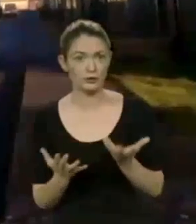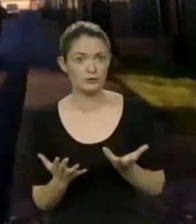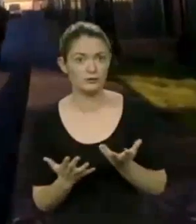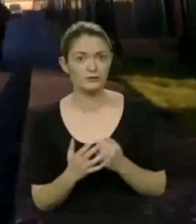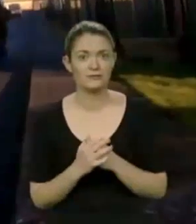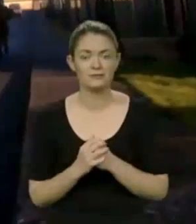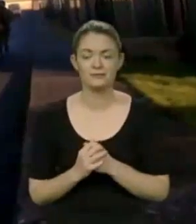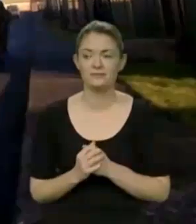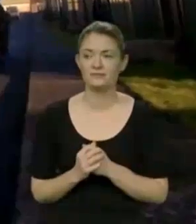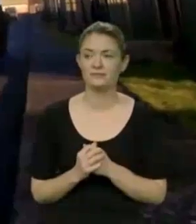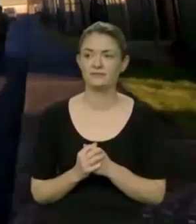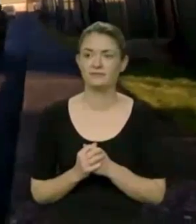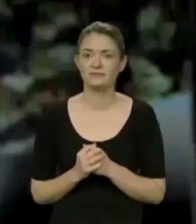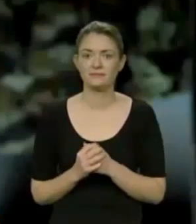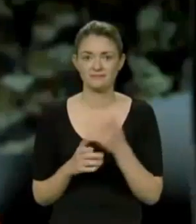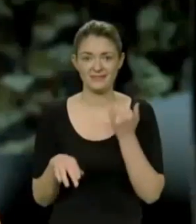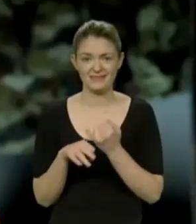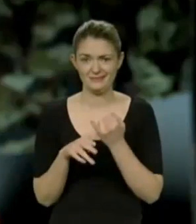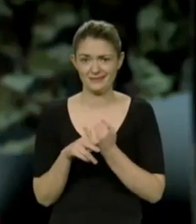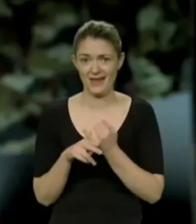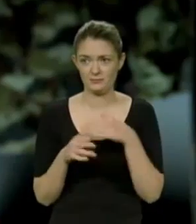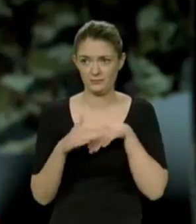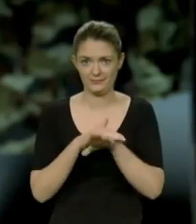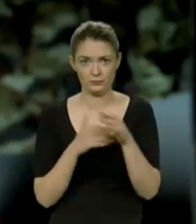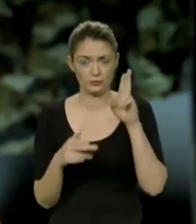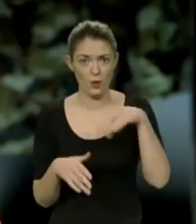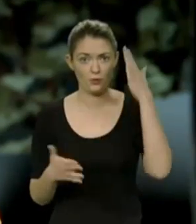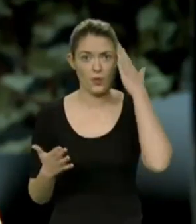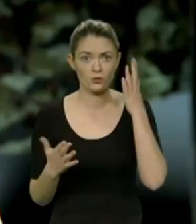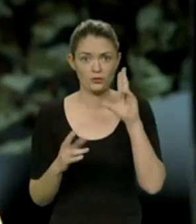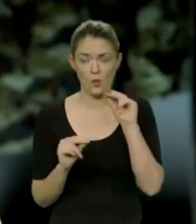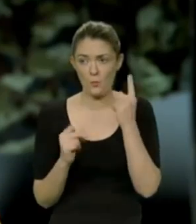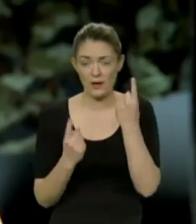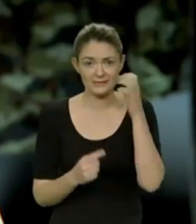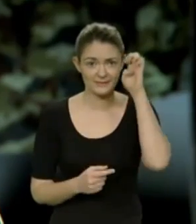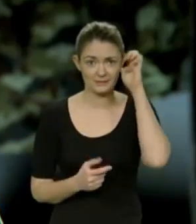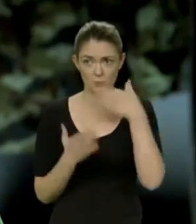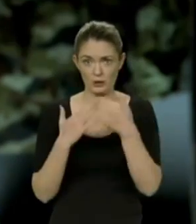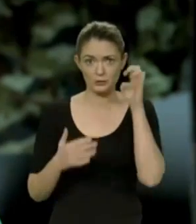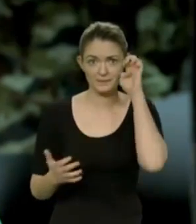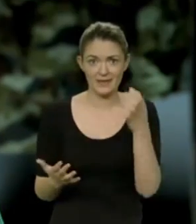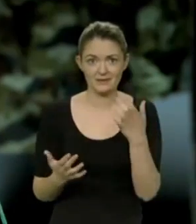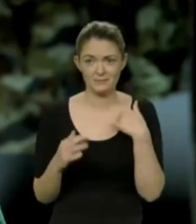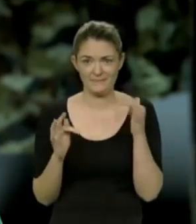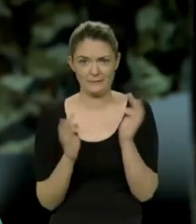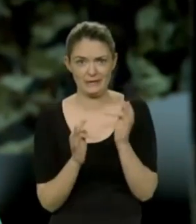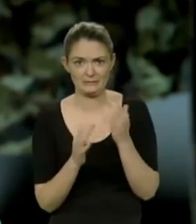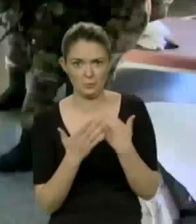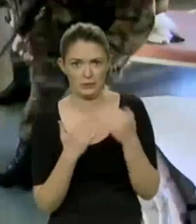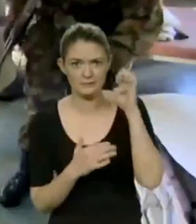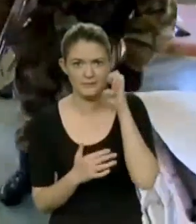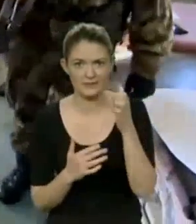It was like entering the unknown. Nobody knew what to expect and we were kind of afraid of what to expect because we knew scratch was the first